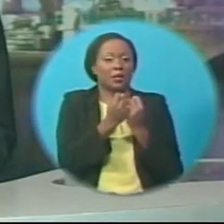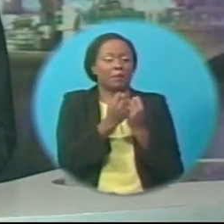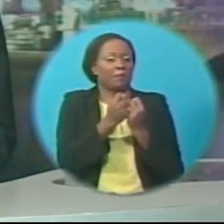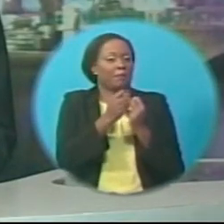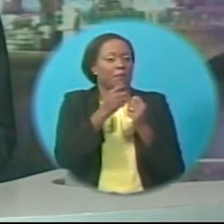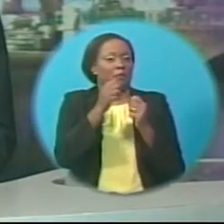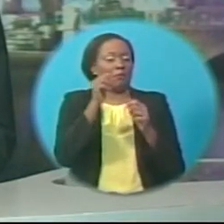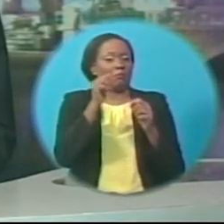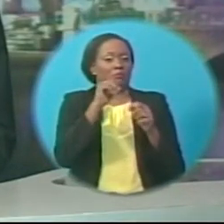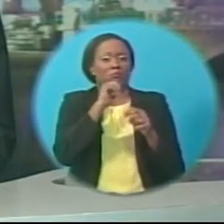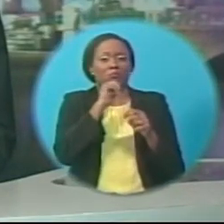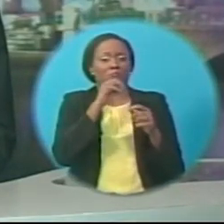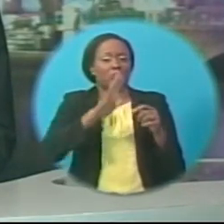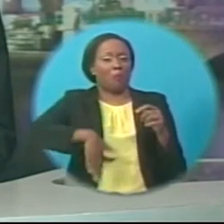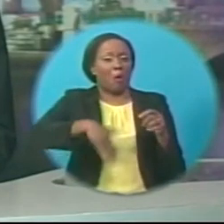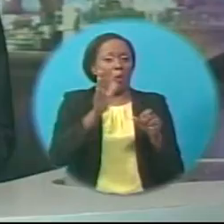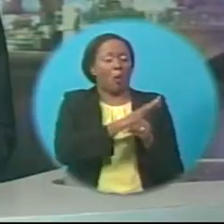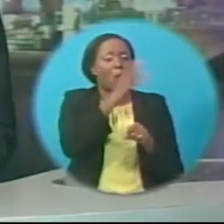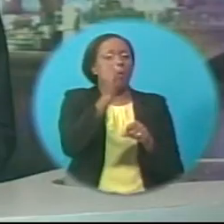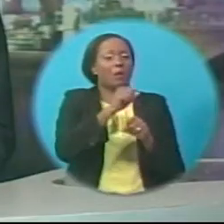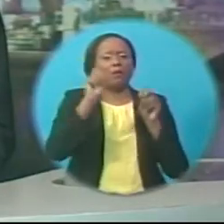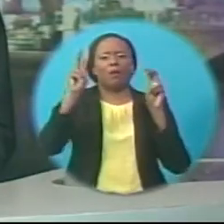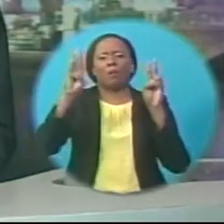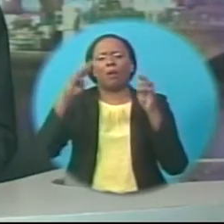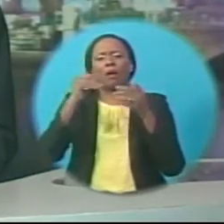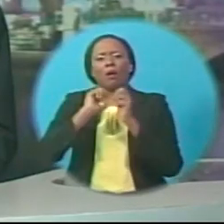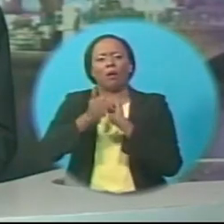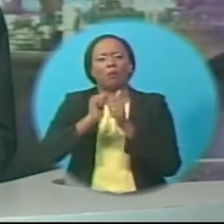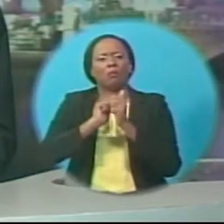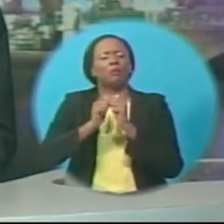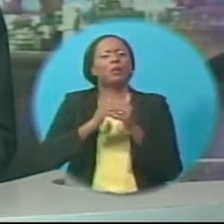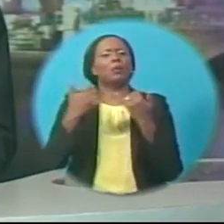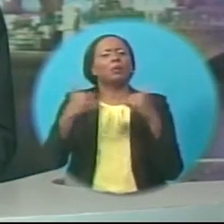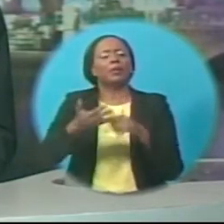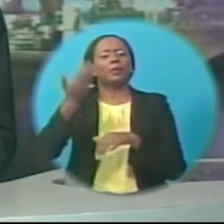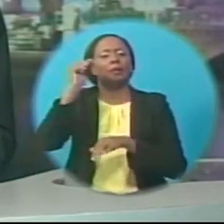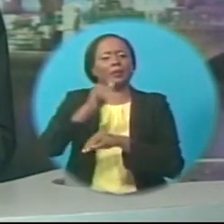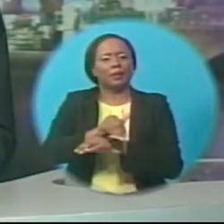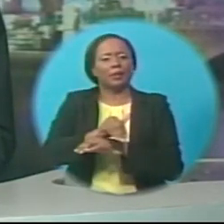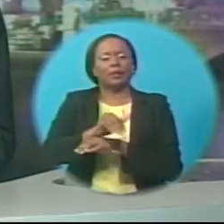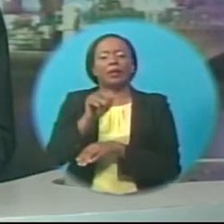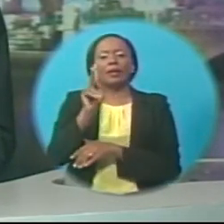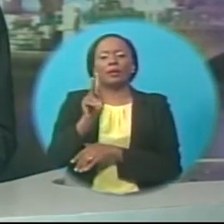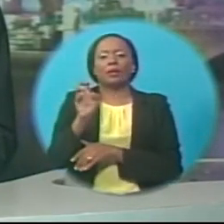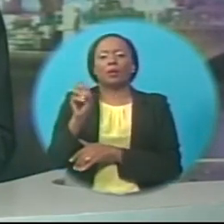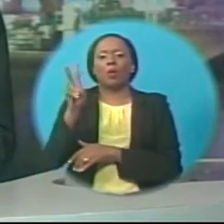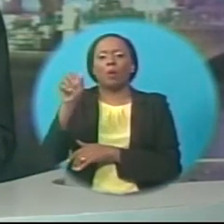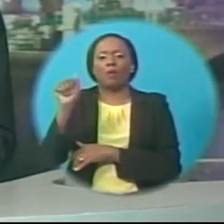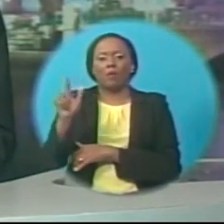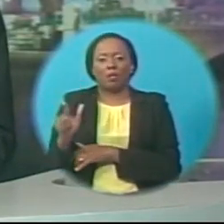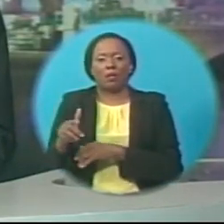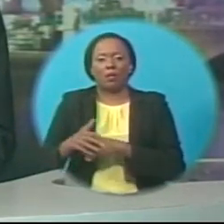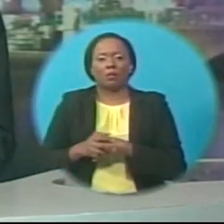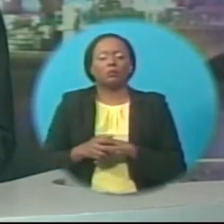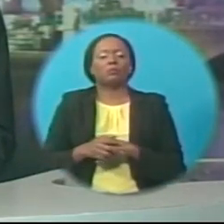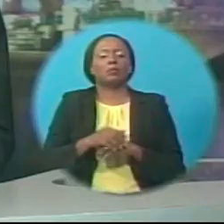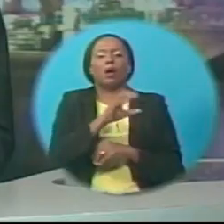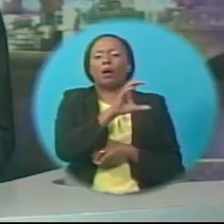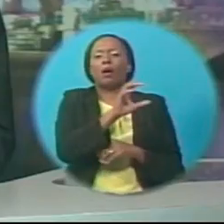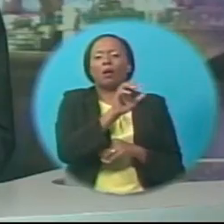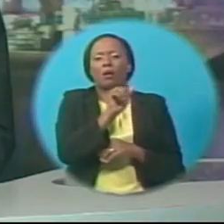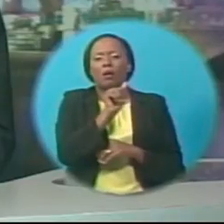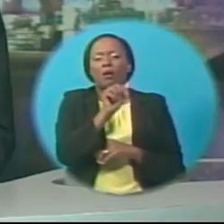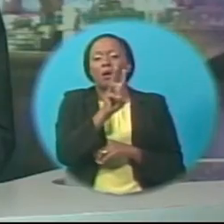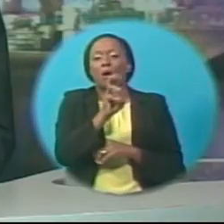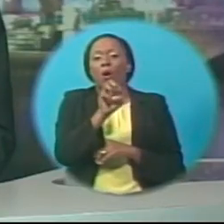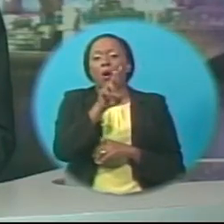Limited Division 1 volleyball competition. Playing last night at the Kensington Oval Bonn, Cormier dispatched All-Stars 3 straight